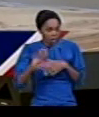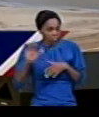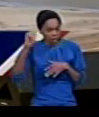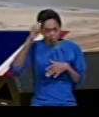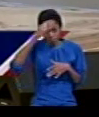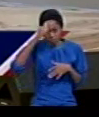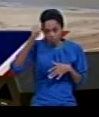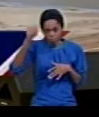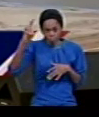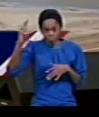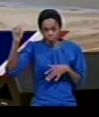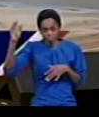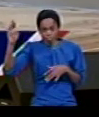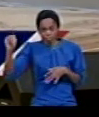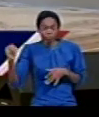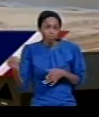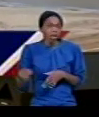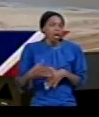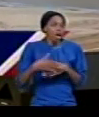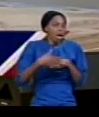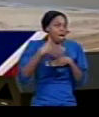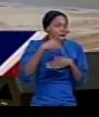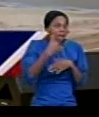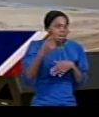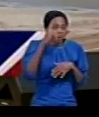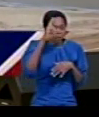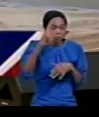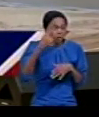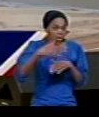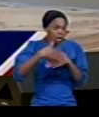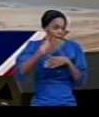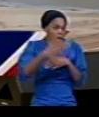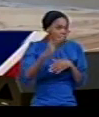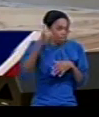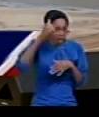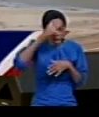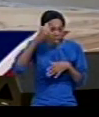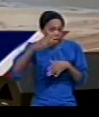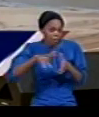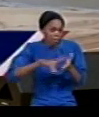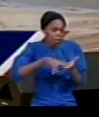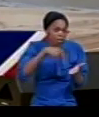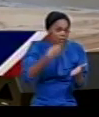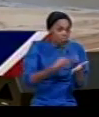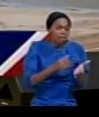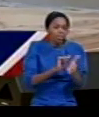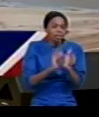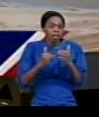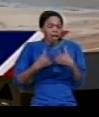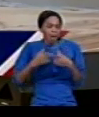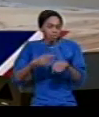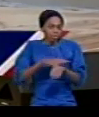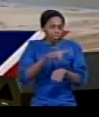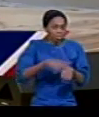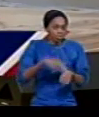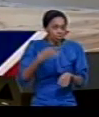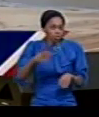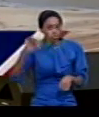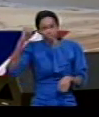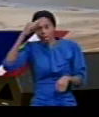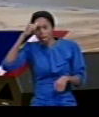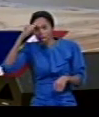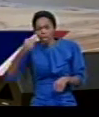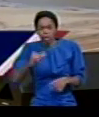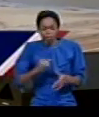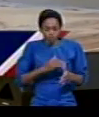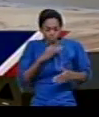since Adam, anyone after Adam fell, anyone that has the nature of Adam, the depravity